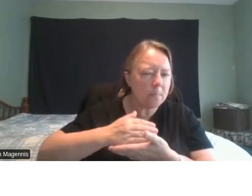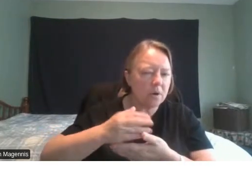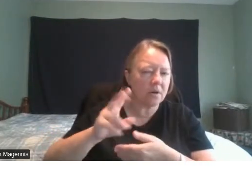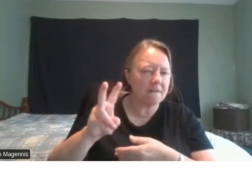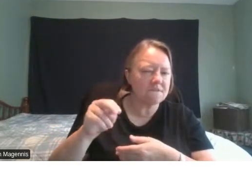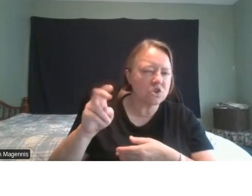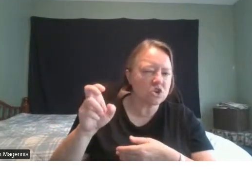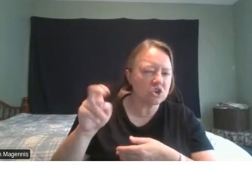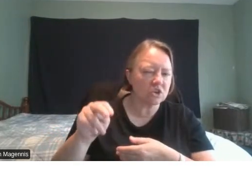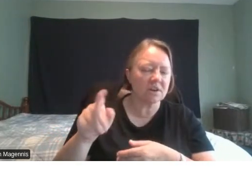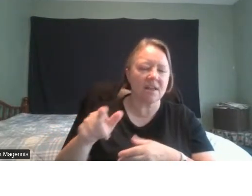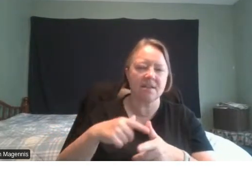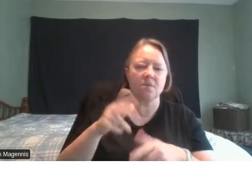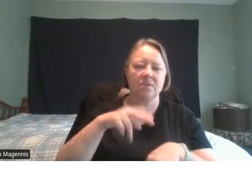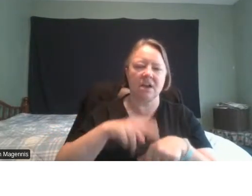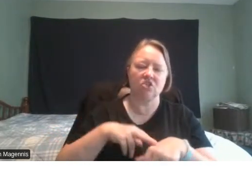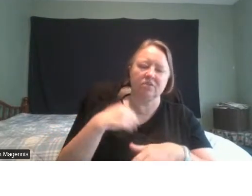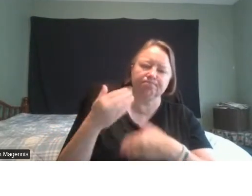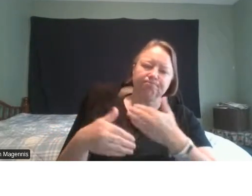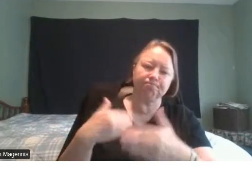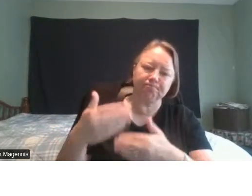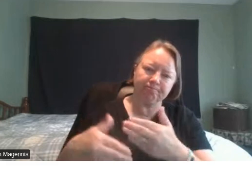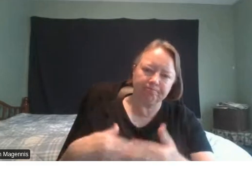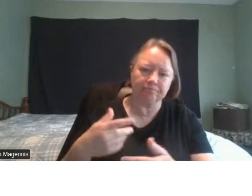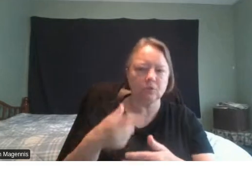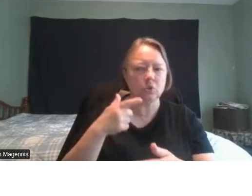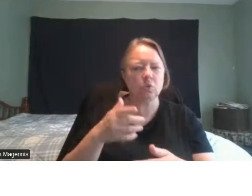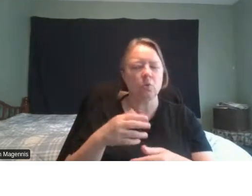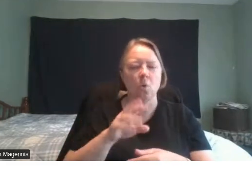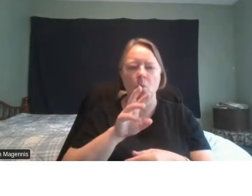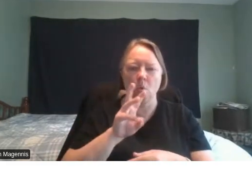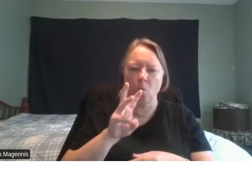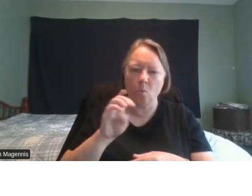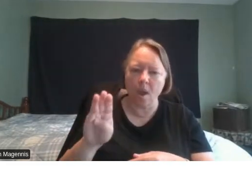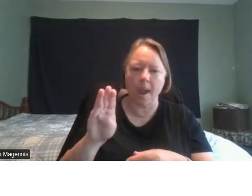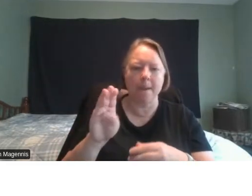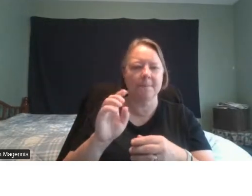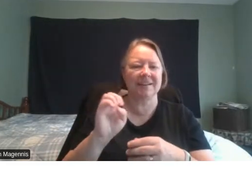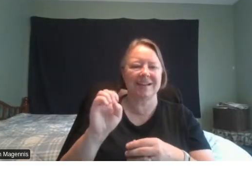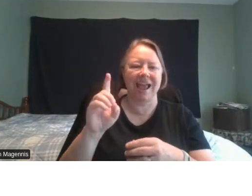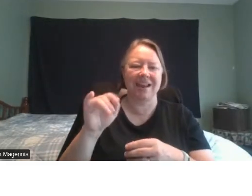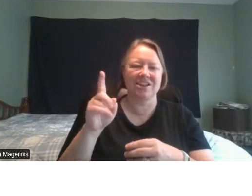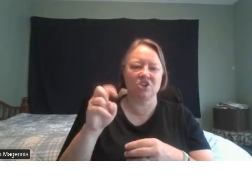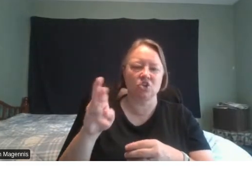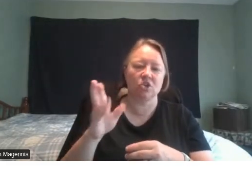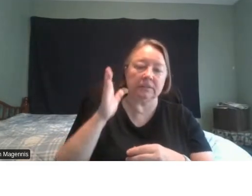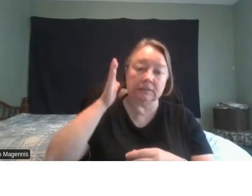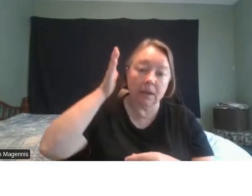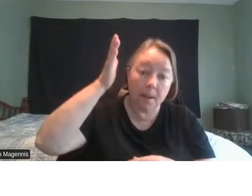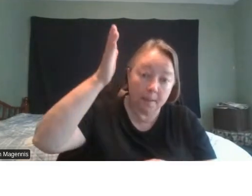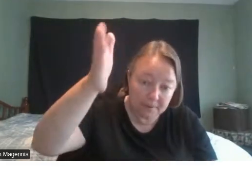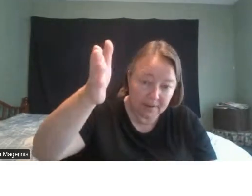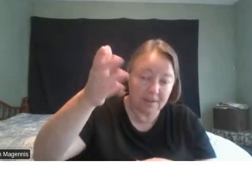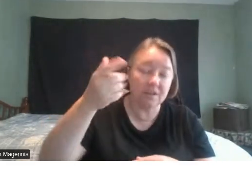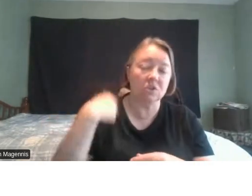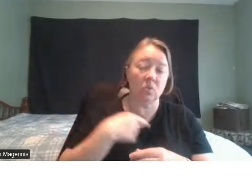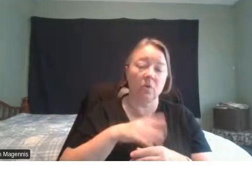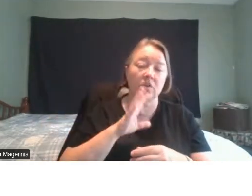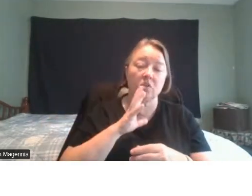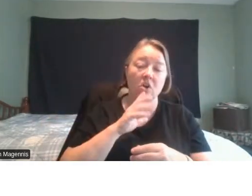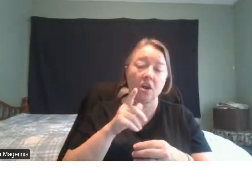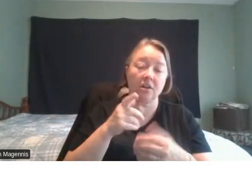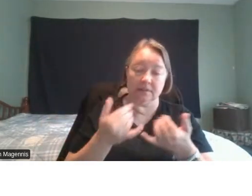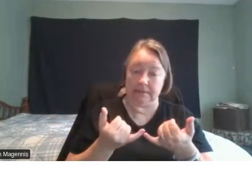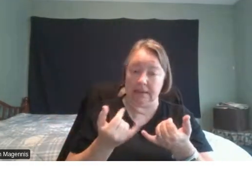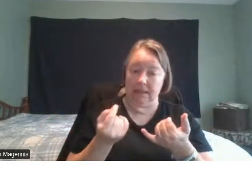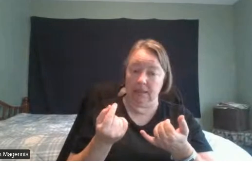of naturally progress into maybe some form of web editor someday. Of course, as we've talked a lot about today, one